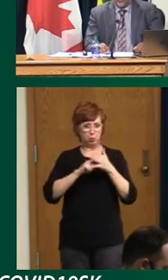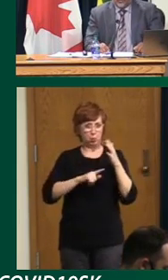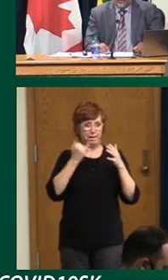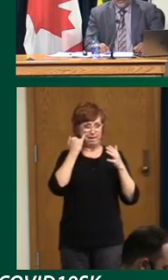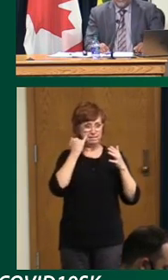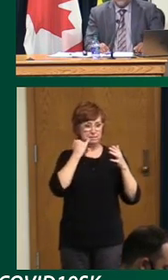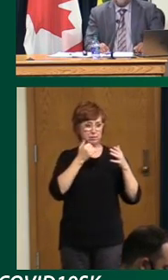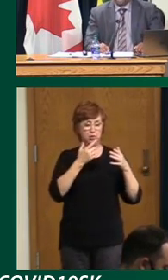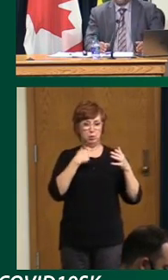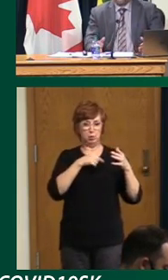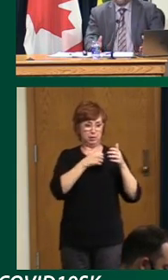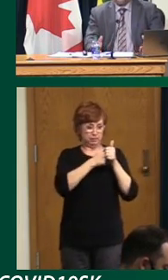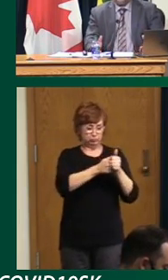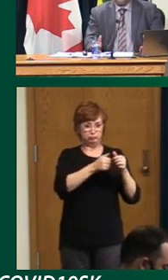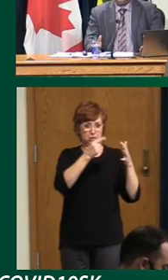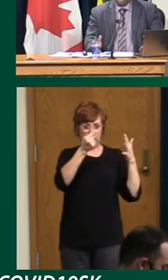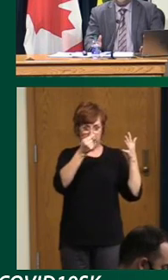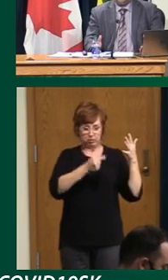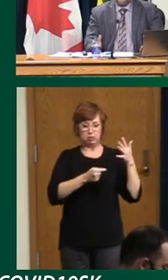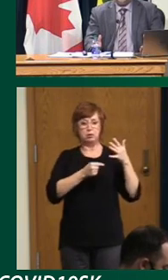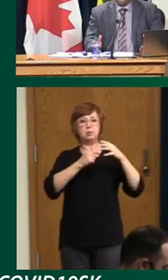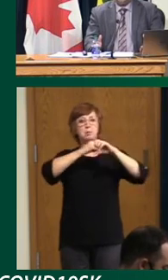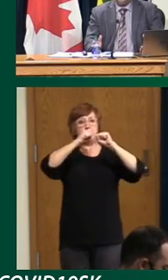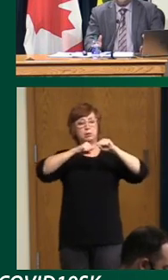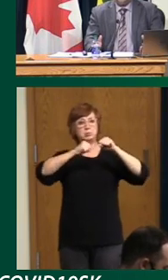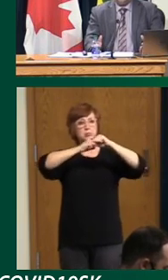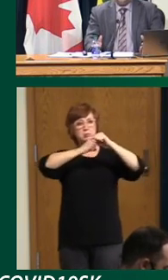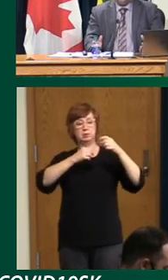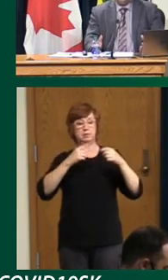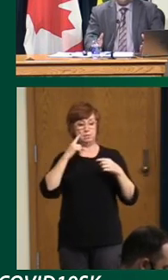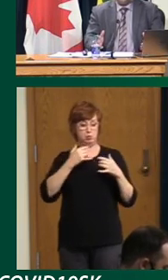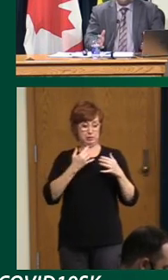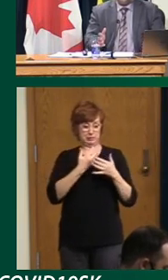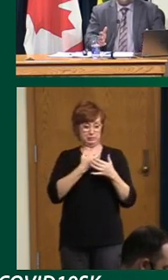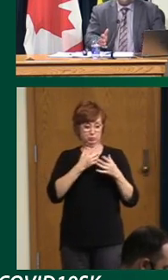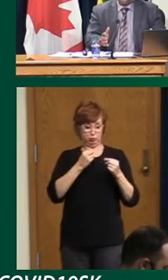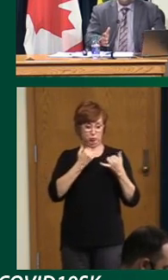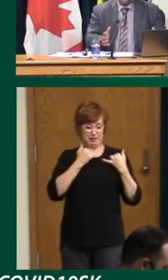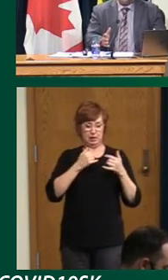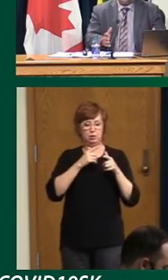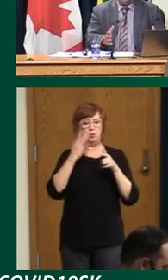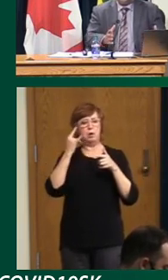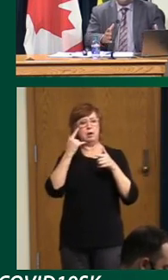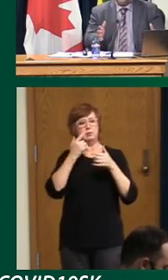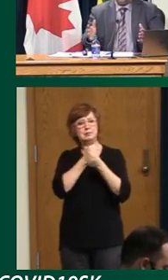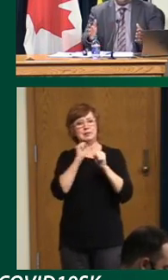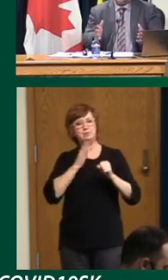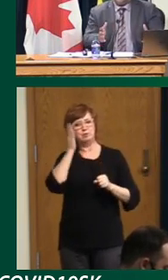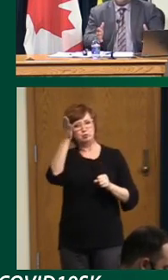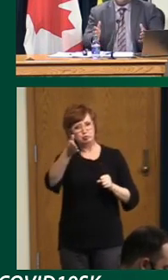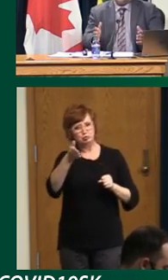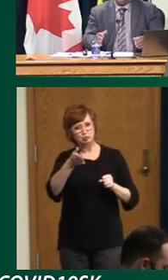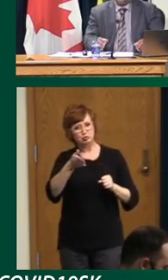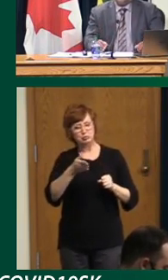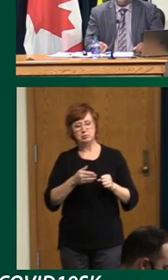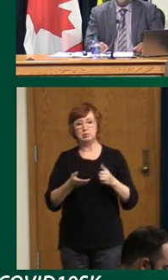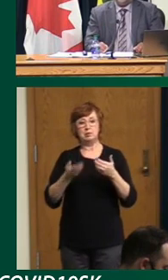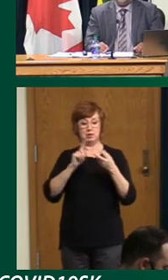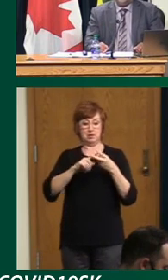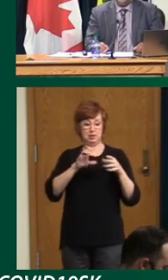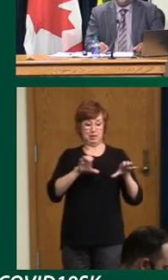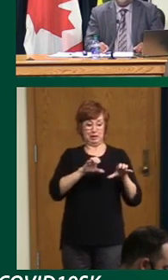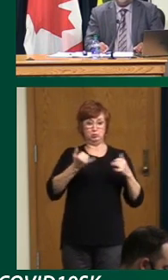difference tomorrow? And of course, it also informs all of us that because ultimately what we do today starts changing the model, because